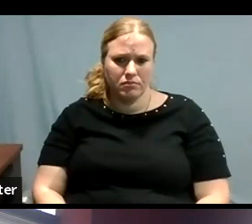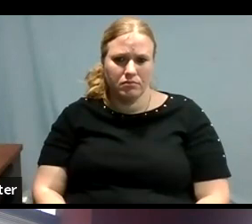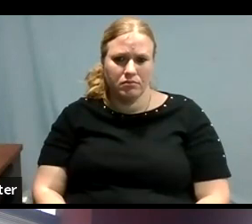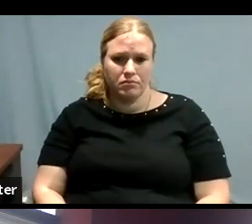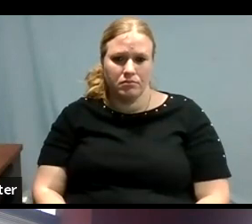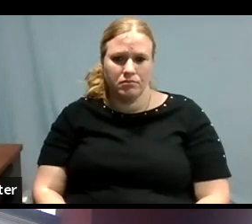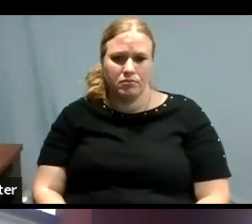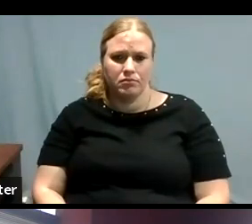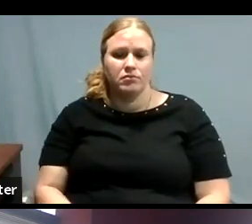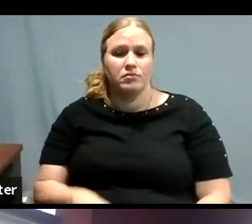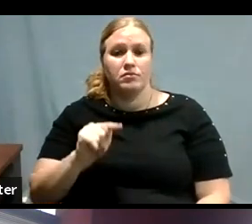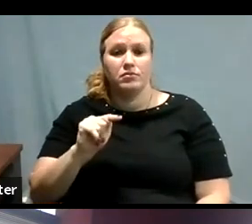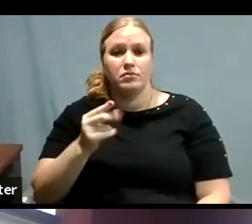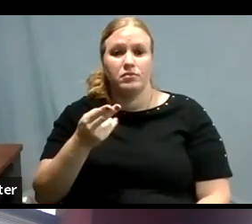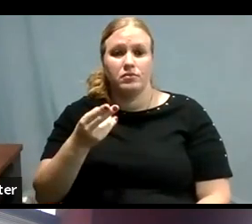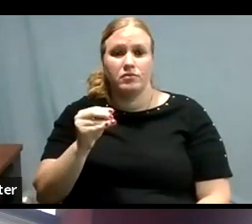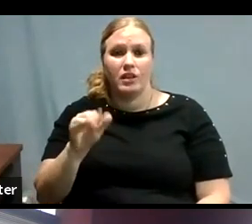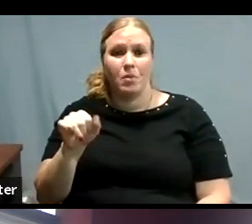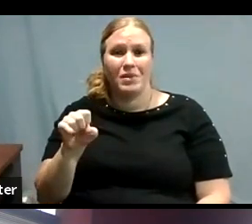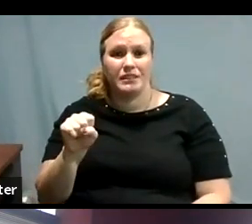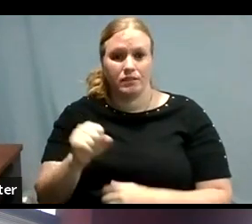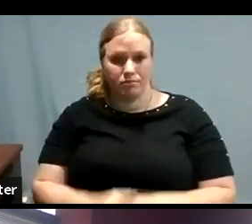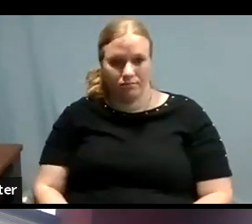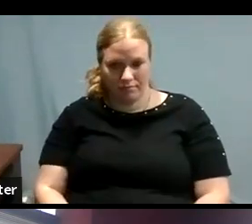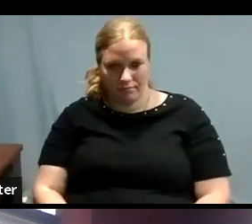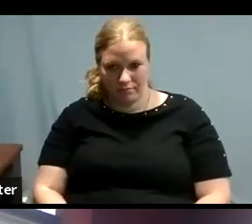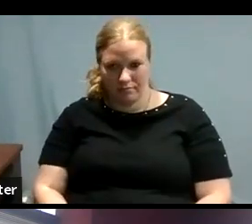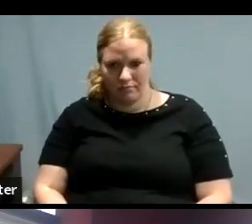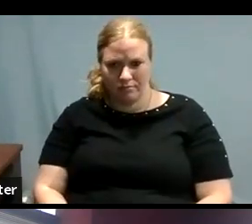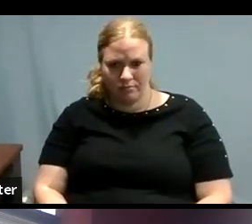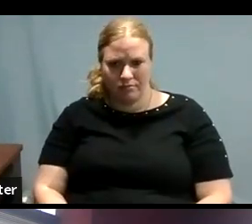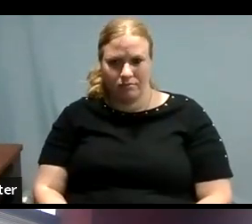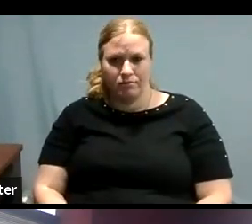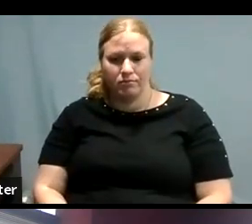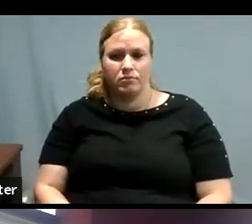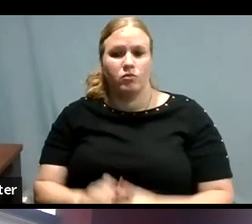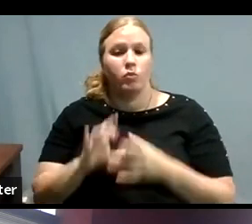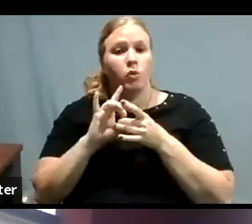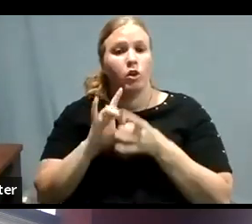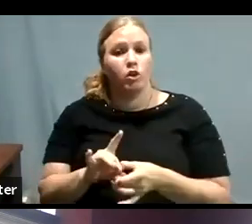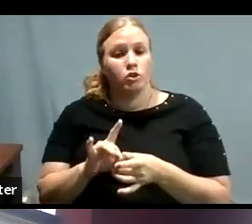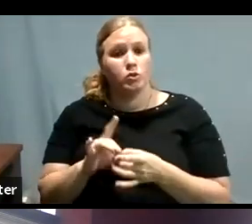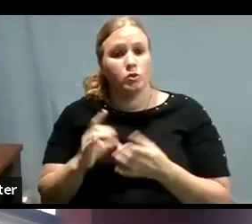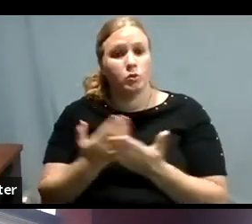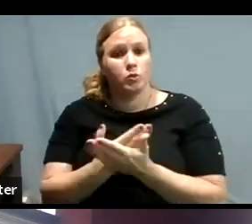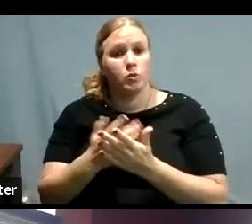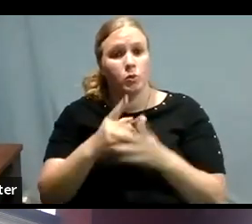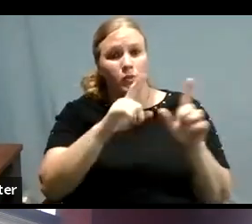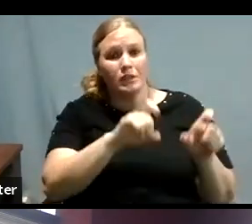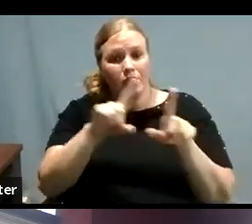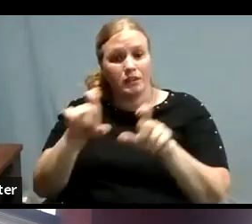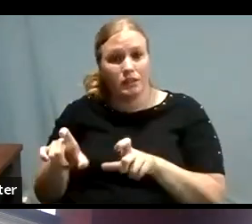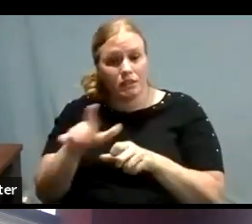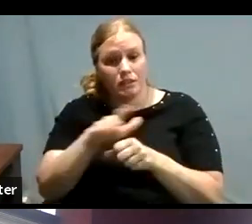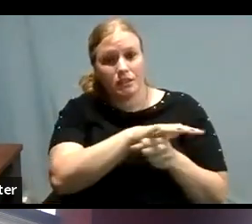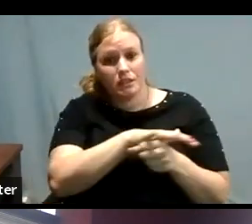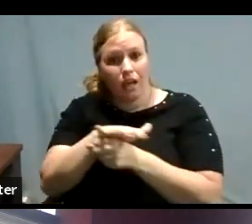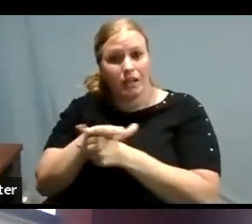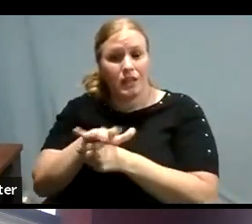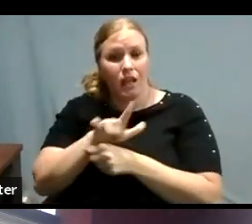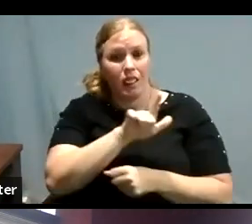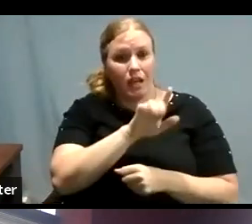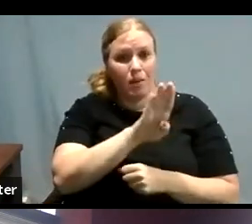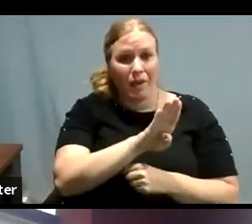Go ahead, Tom. Thanks. In regards to the new testing sites at Lincoln Bassett and Hill